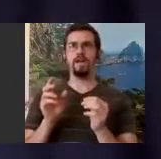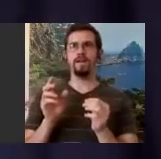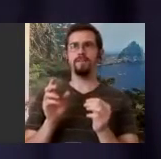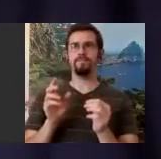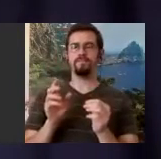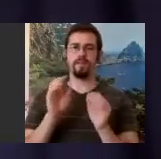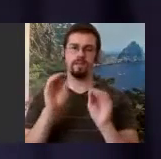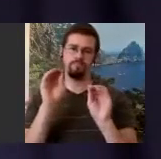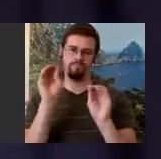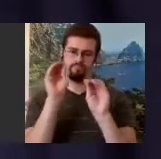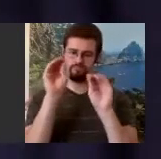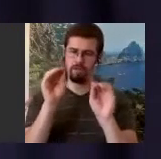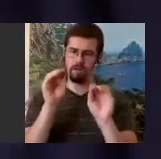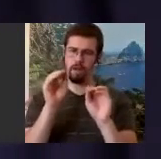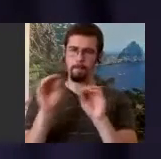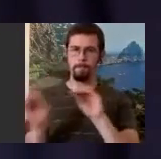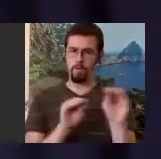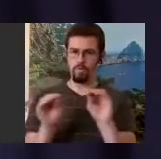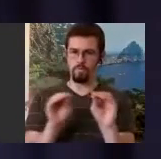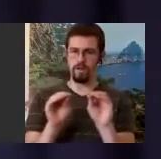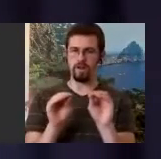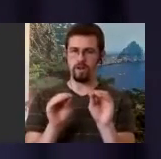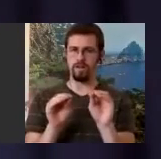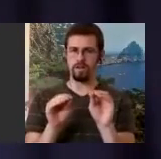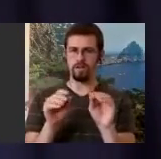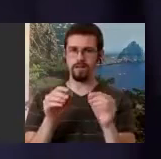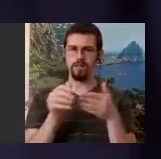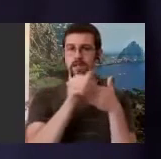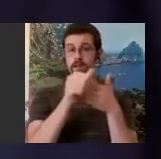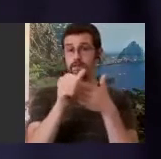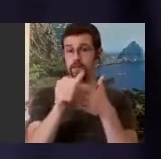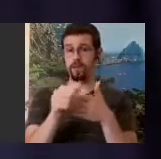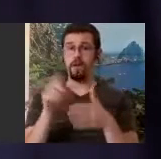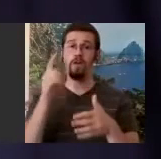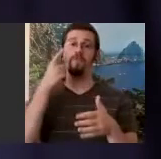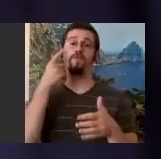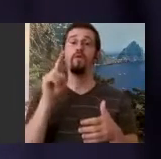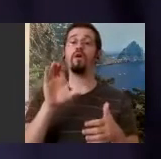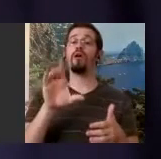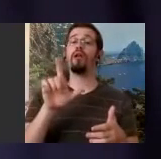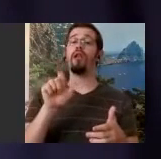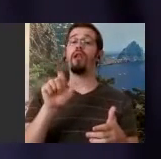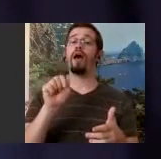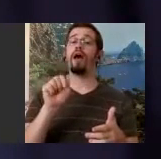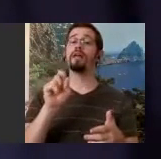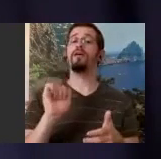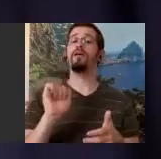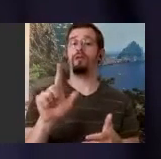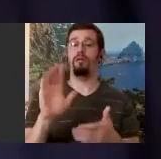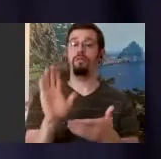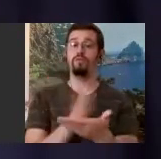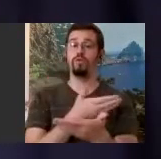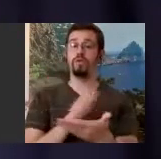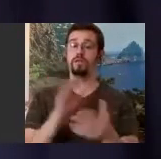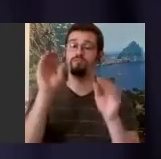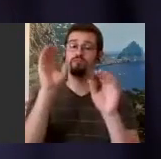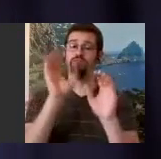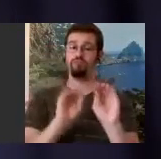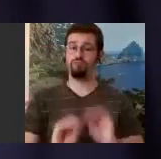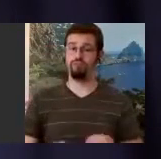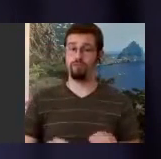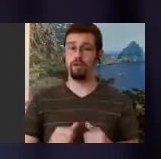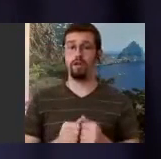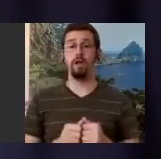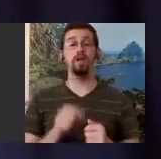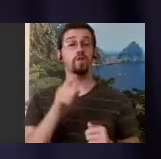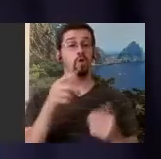and gesture in general in classical composition. Wonderful. We have slides, so if